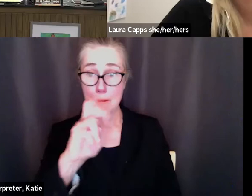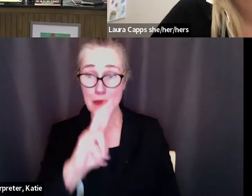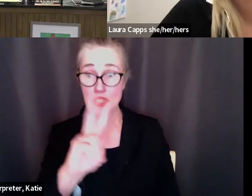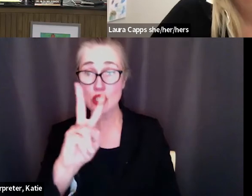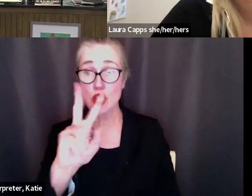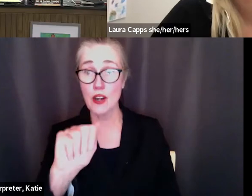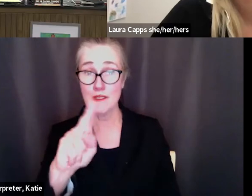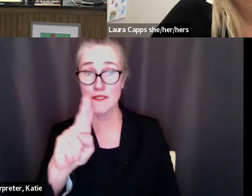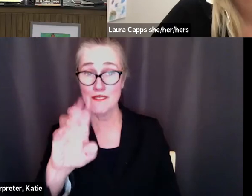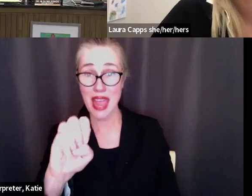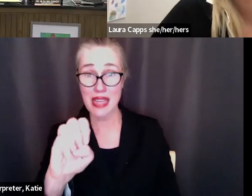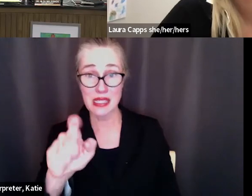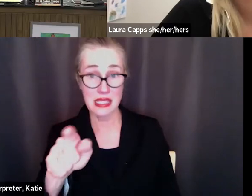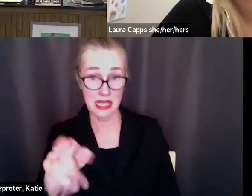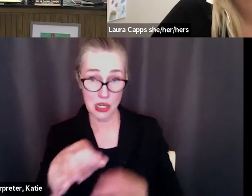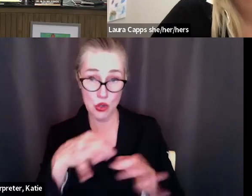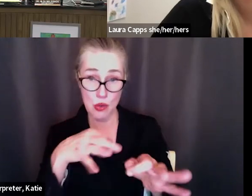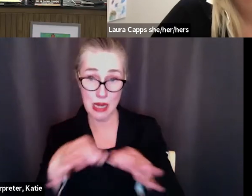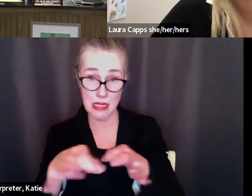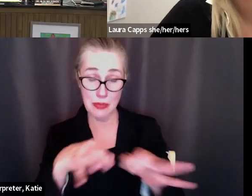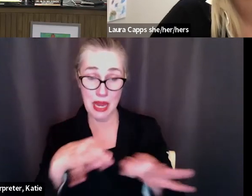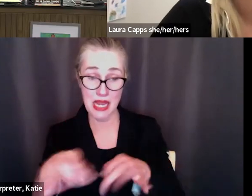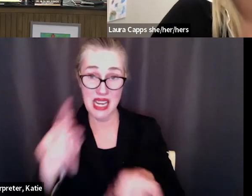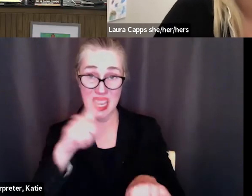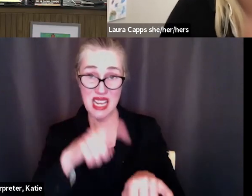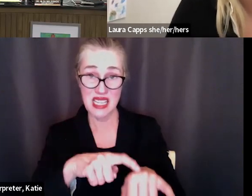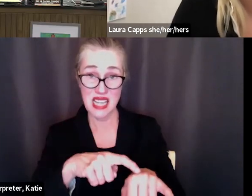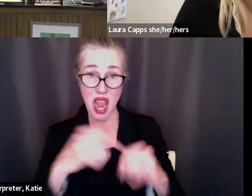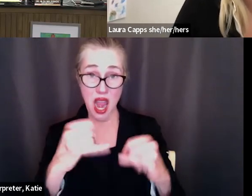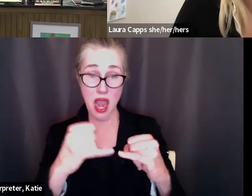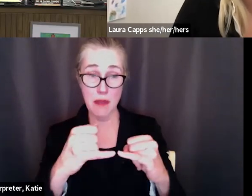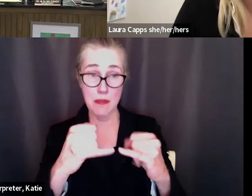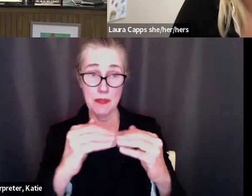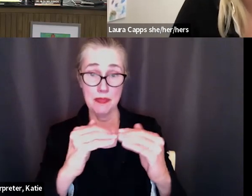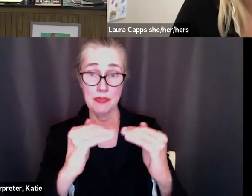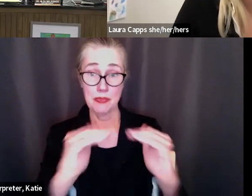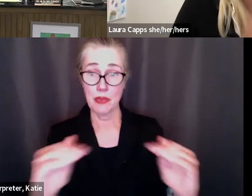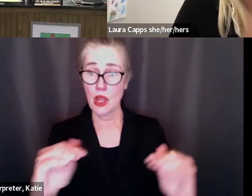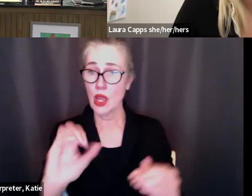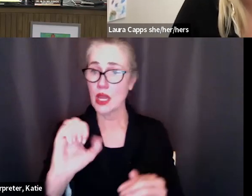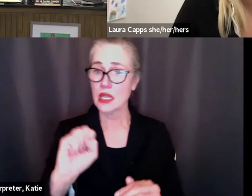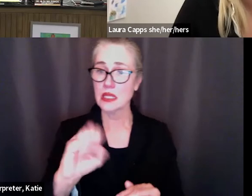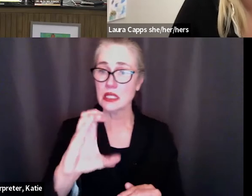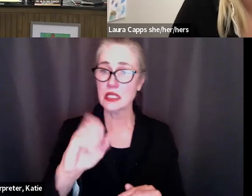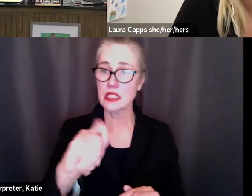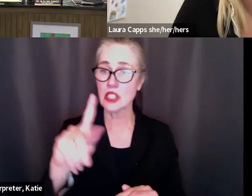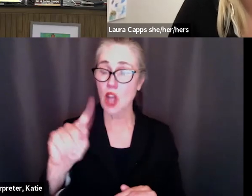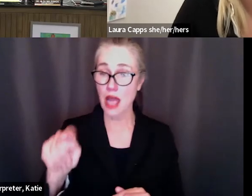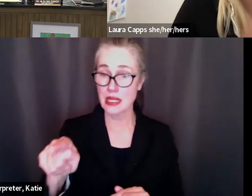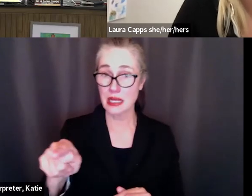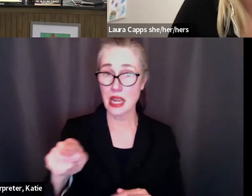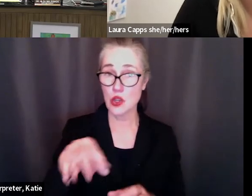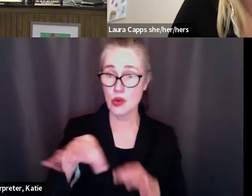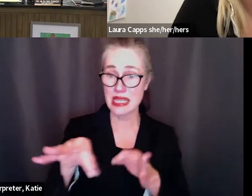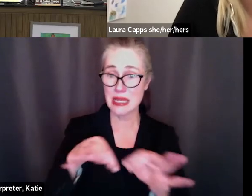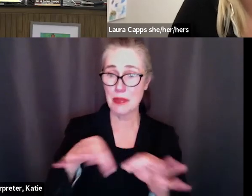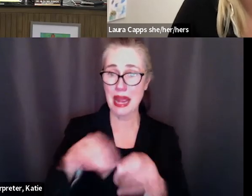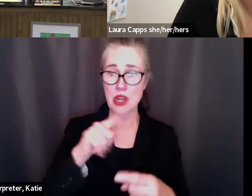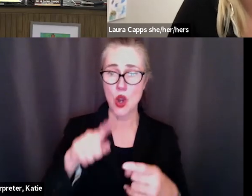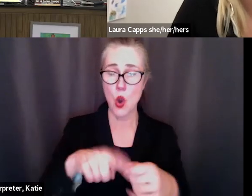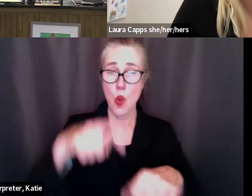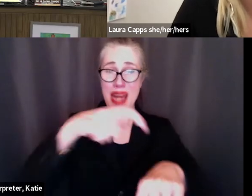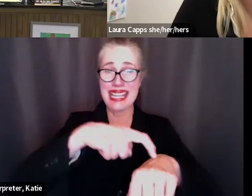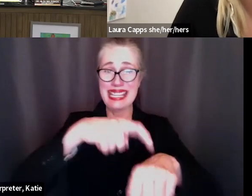um the timeline for submission oh scott are you on the line if you could speak to the the deadline for submission to